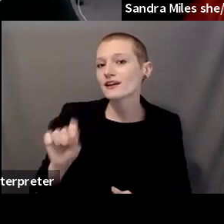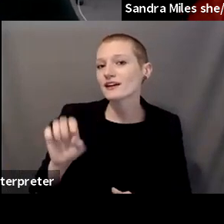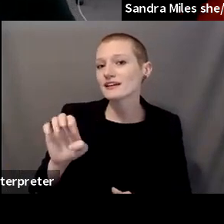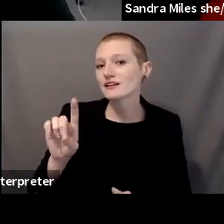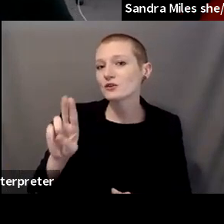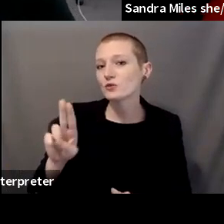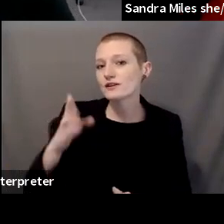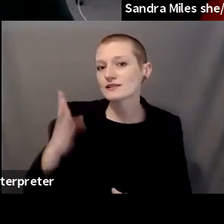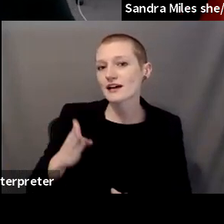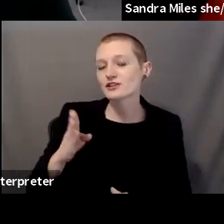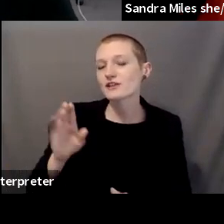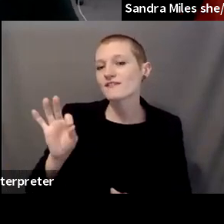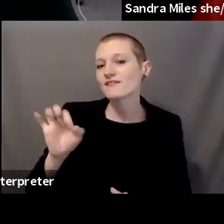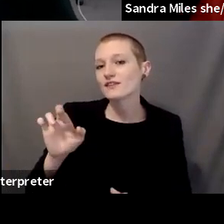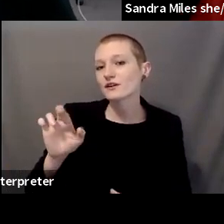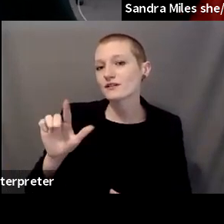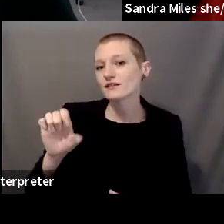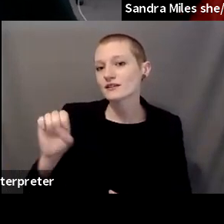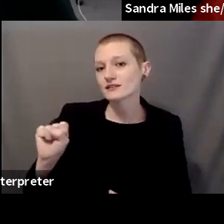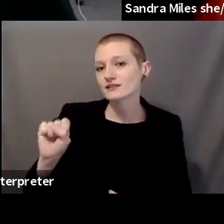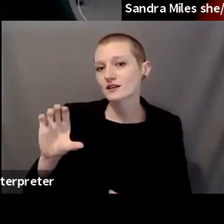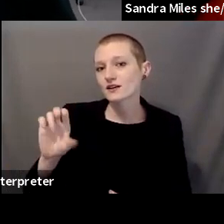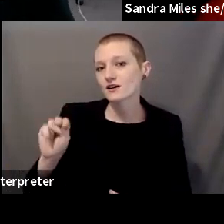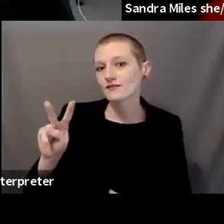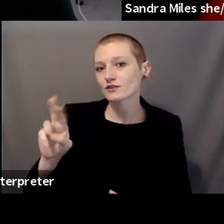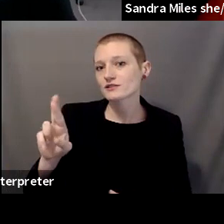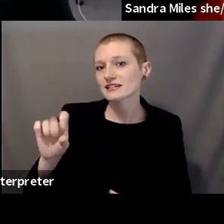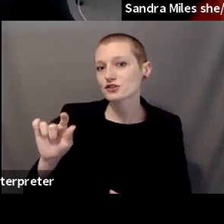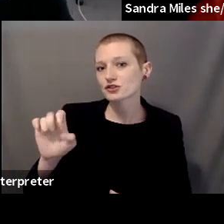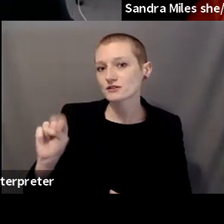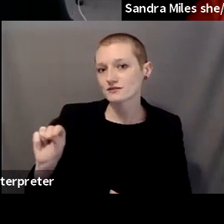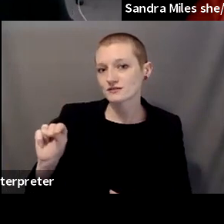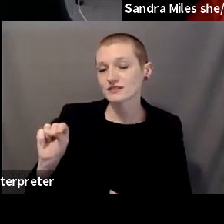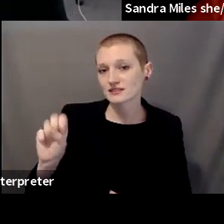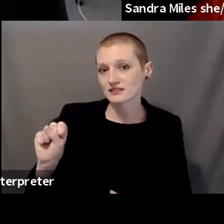flagler.edu/fearlessconversations, to see our schedule and know what we will be discussing next month.